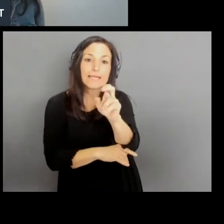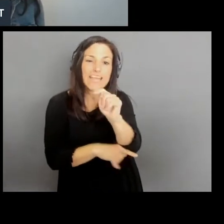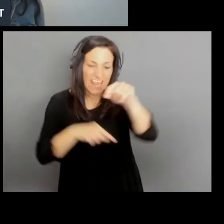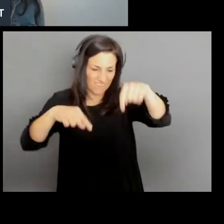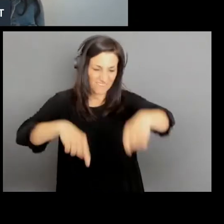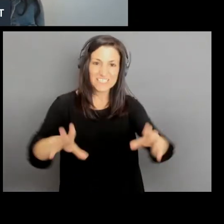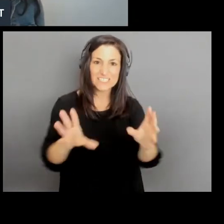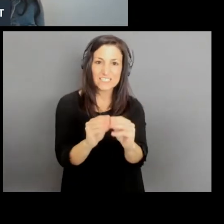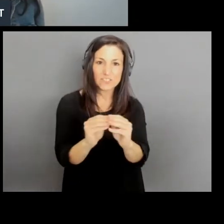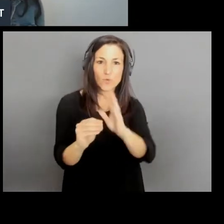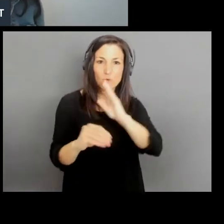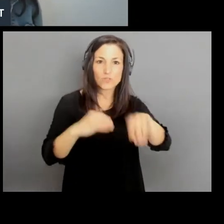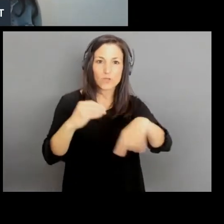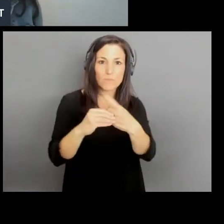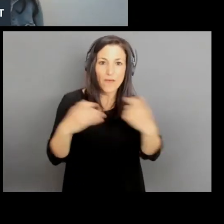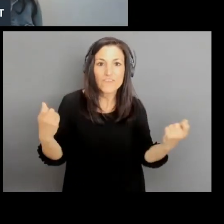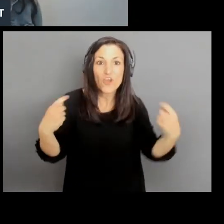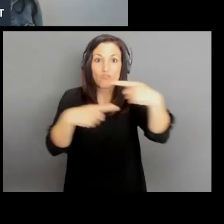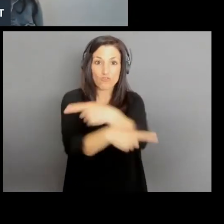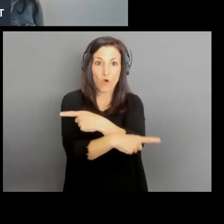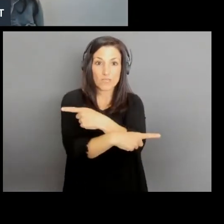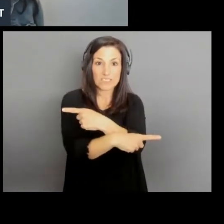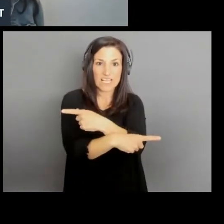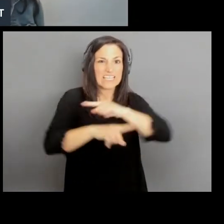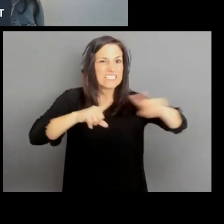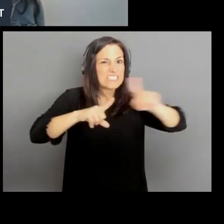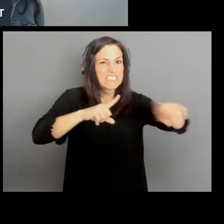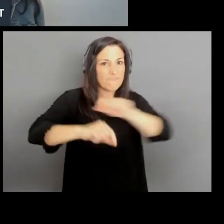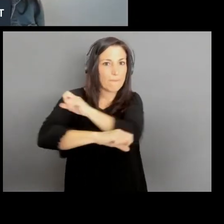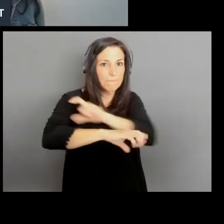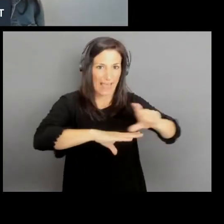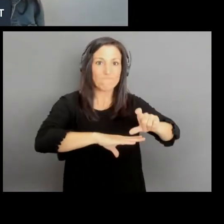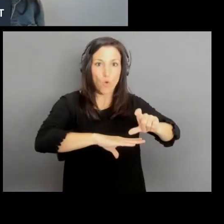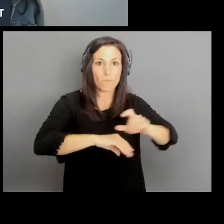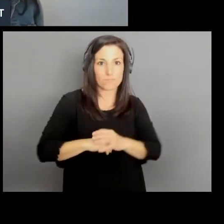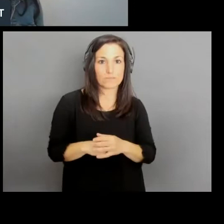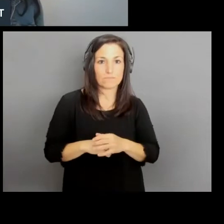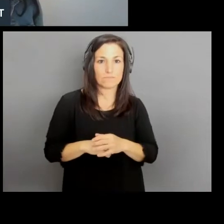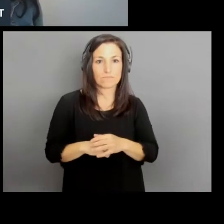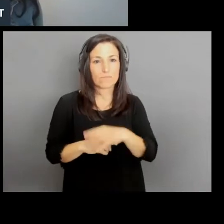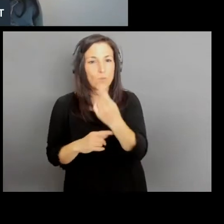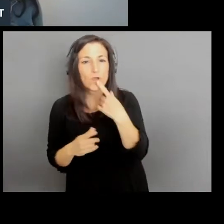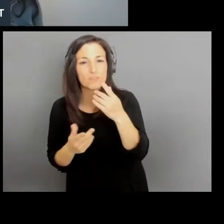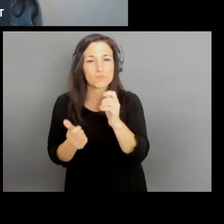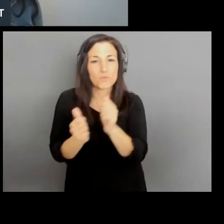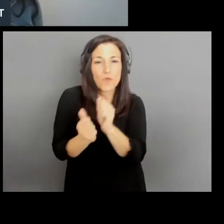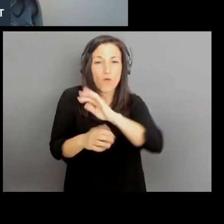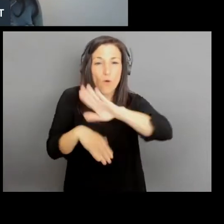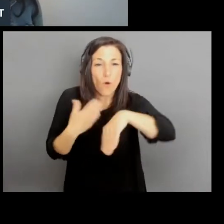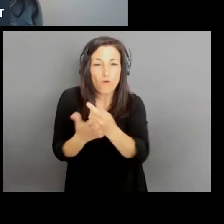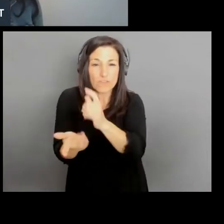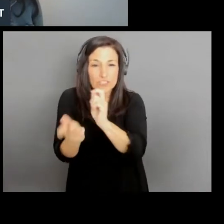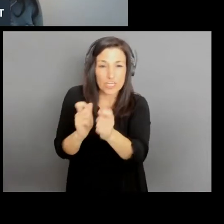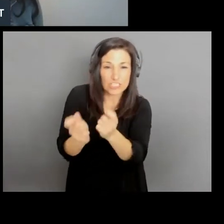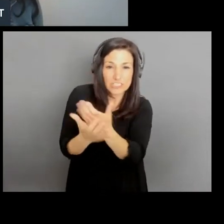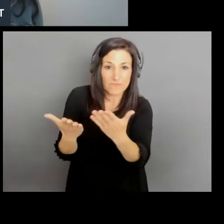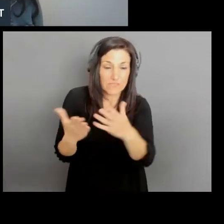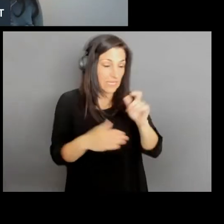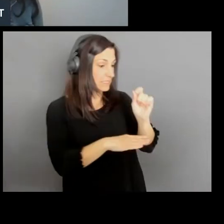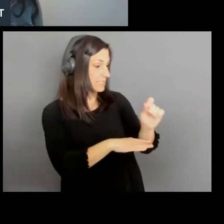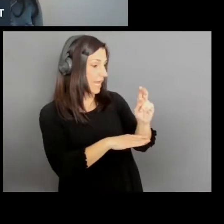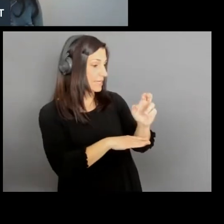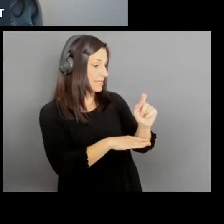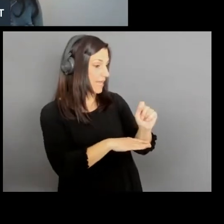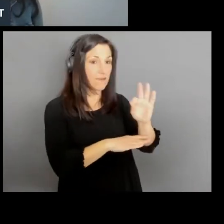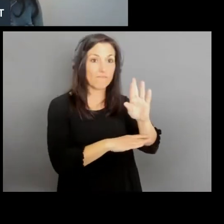the cross-platform .NET, yes, the one that's having all the the enhancements and changes over time. .NET Framework, which is essentially